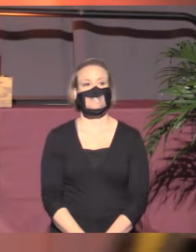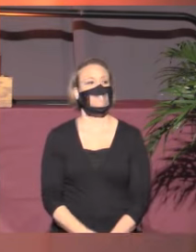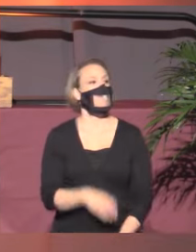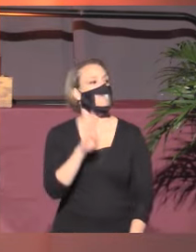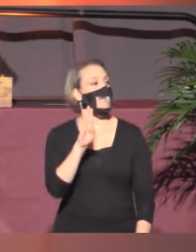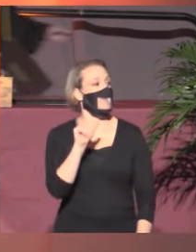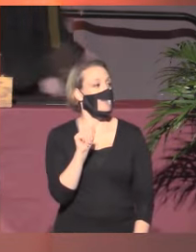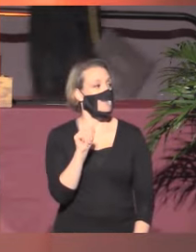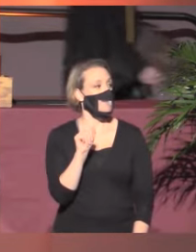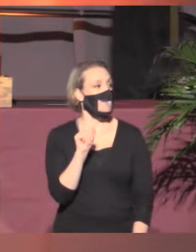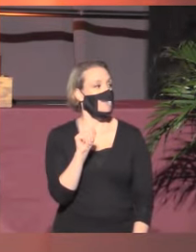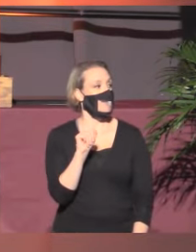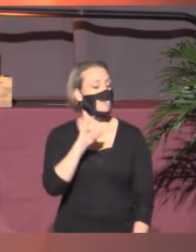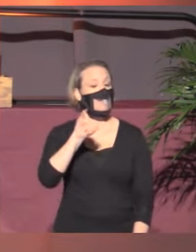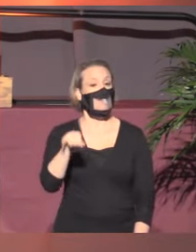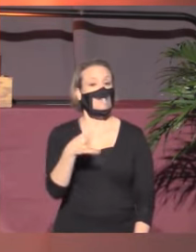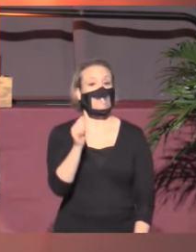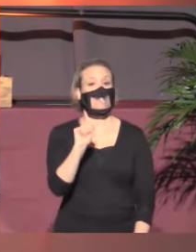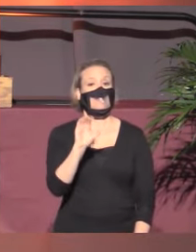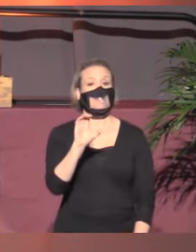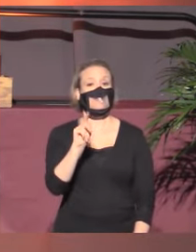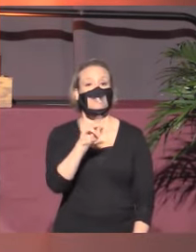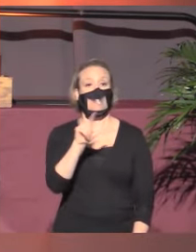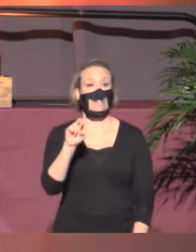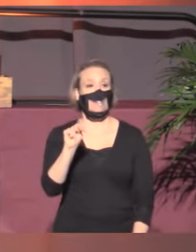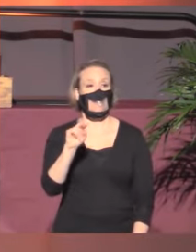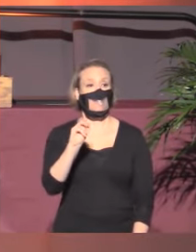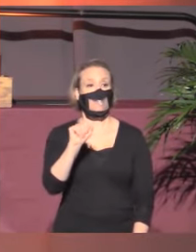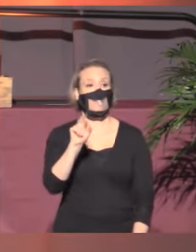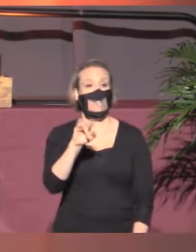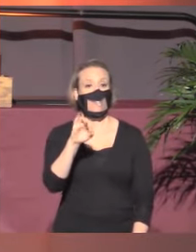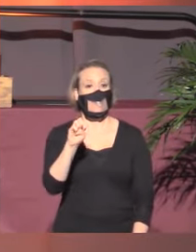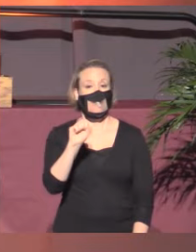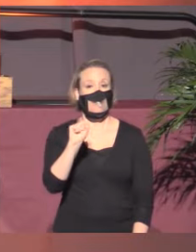Bachelor of Arts, Jacqueline Marie Stein.